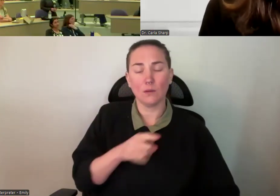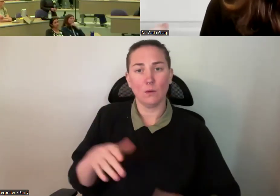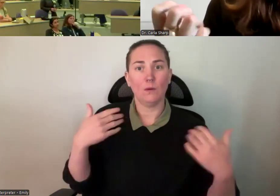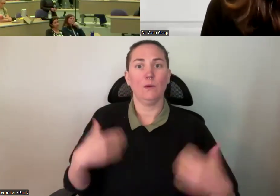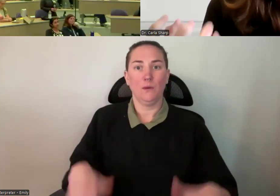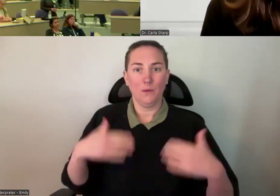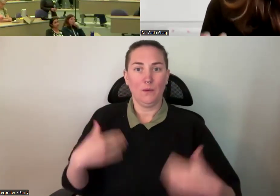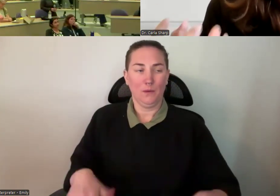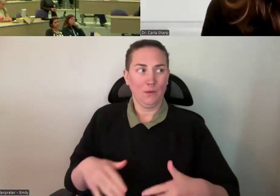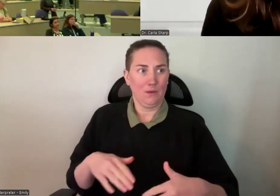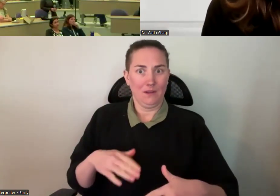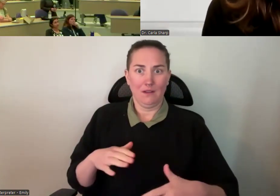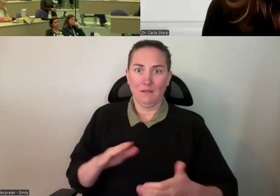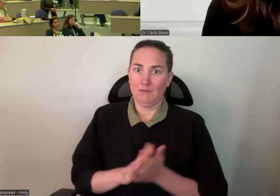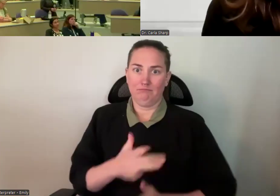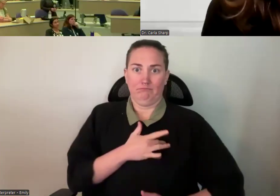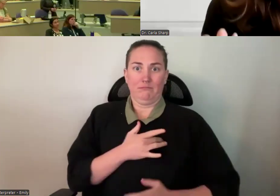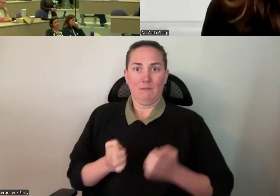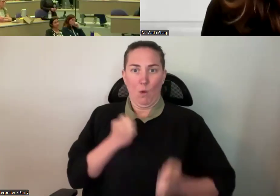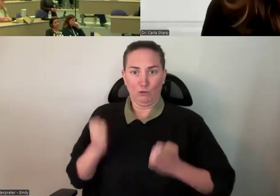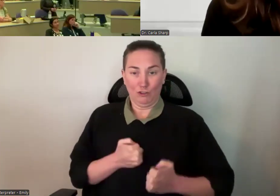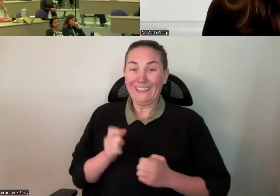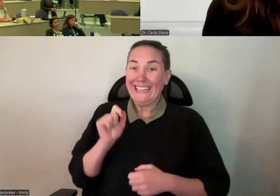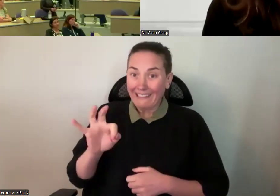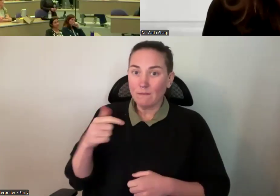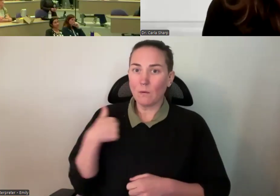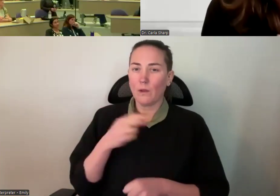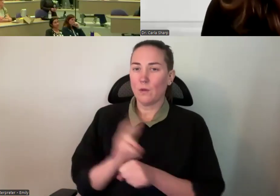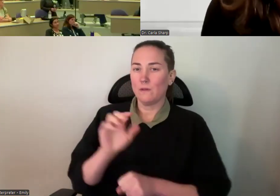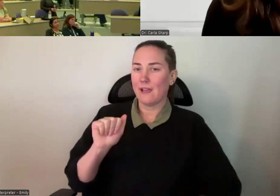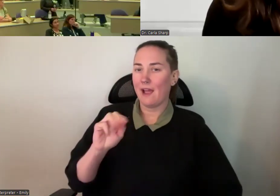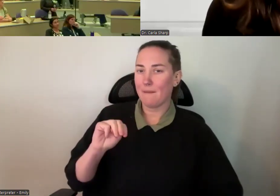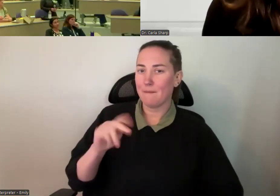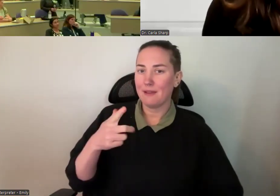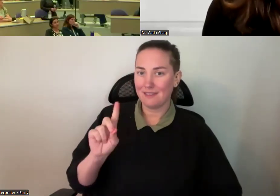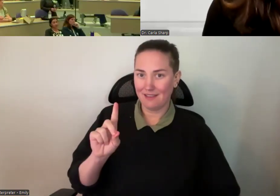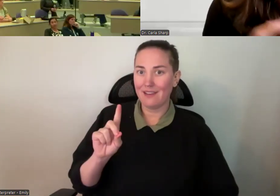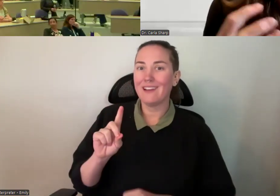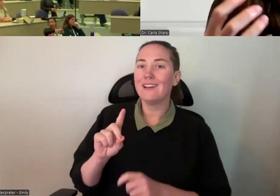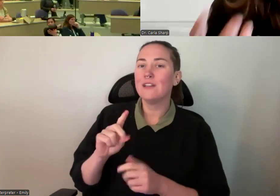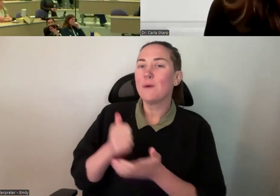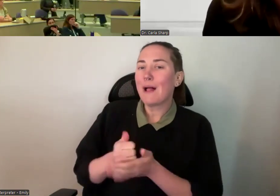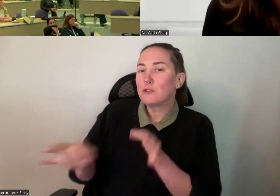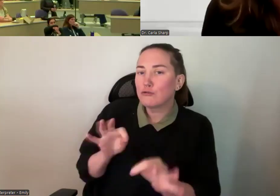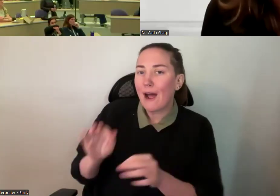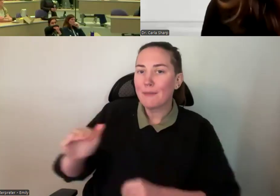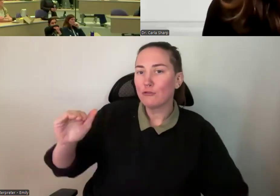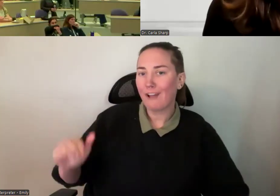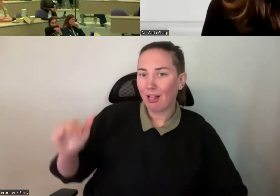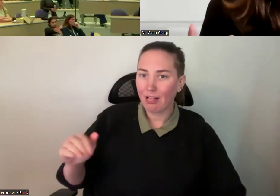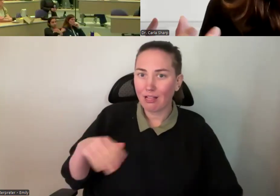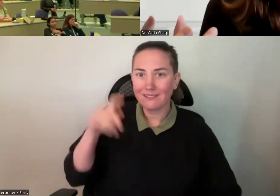emotional when we start using the AMPD language to describe what is going on with their young person, because for the first